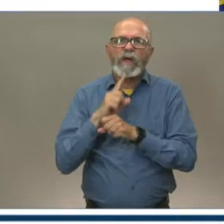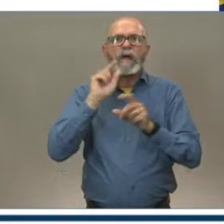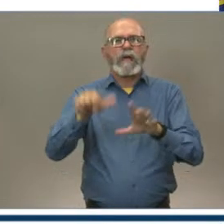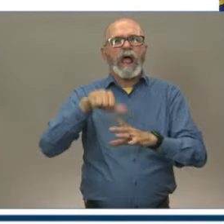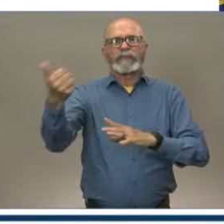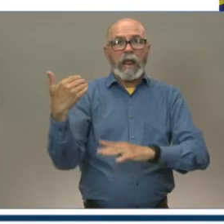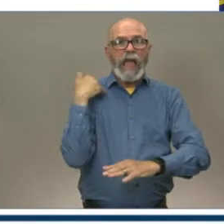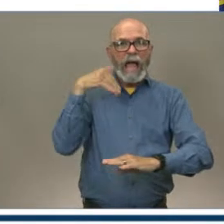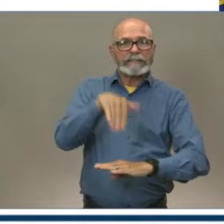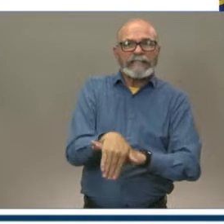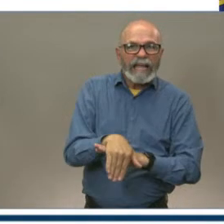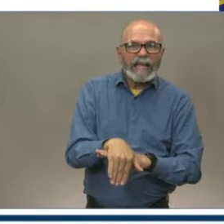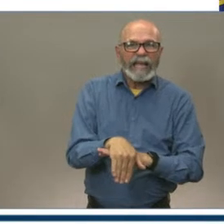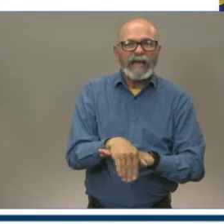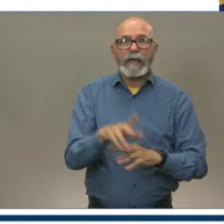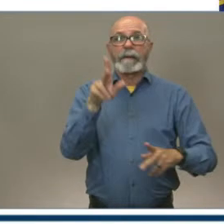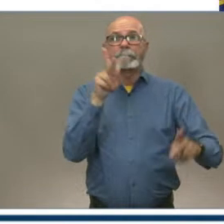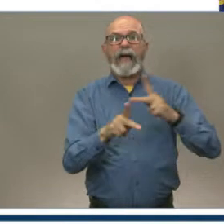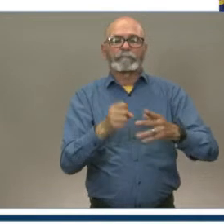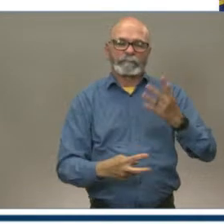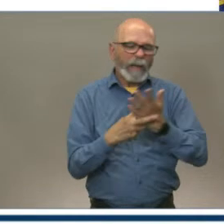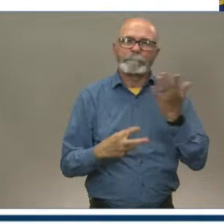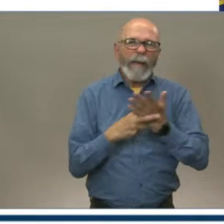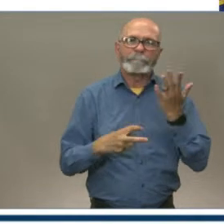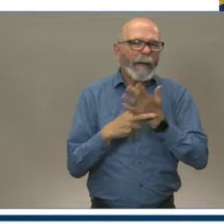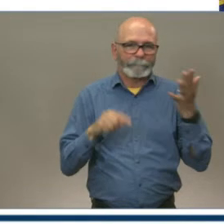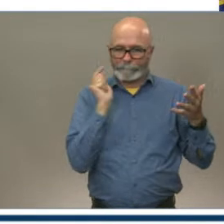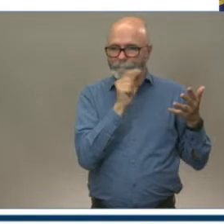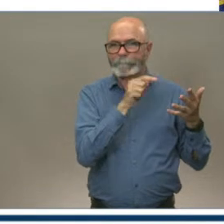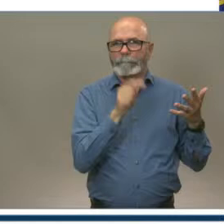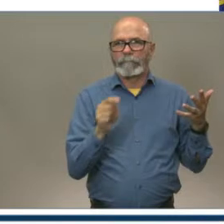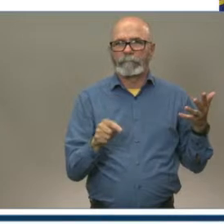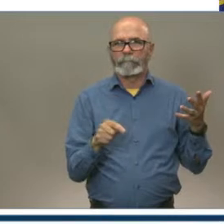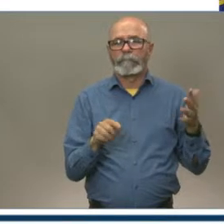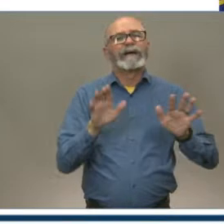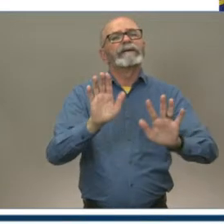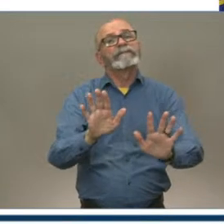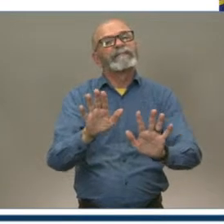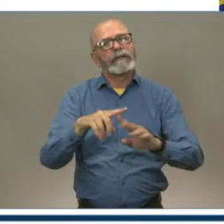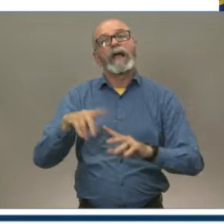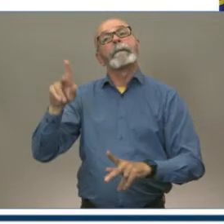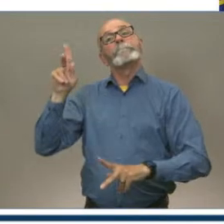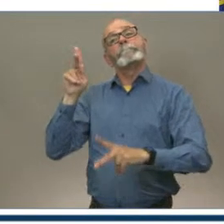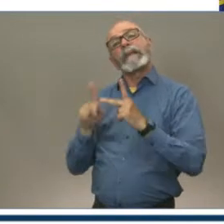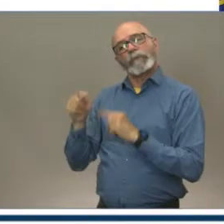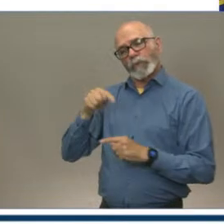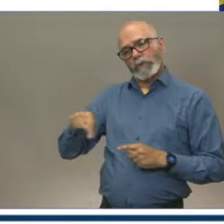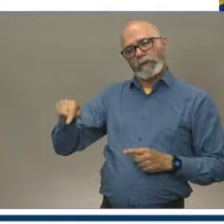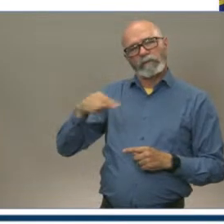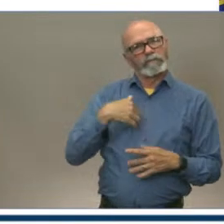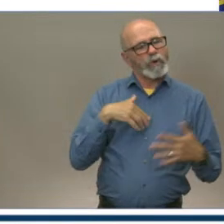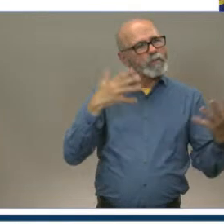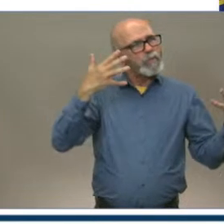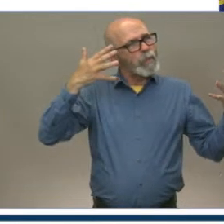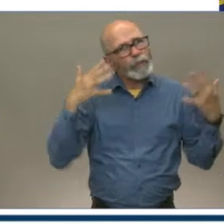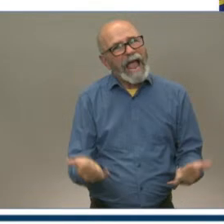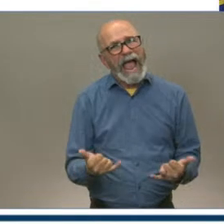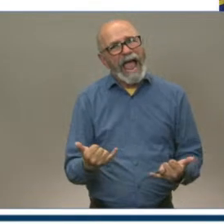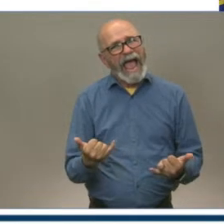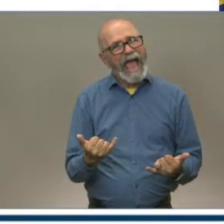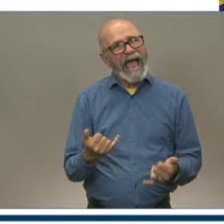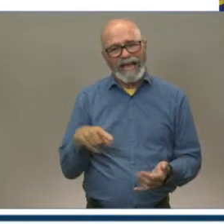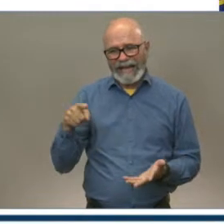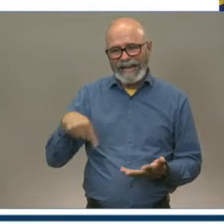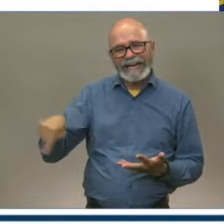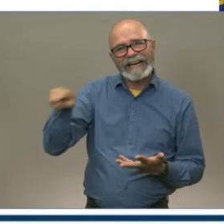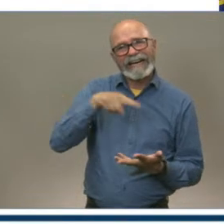People were fined. But I think Nova Scotians also want to know why people haven't been fined in the